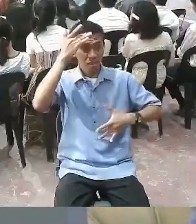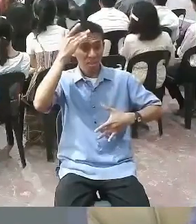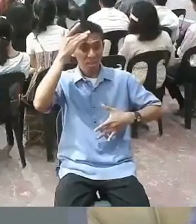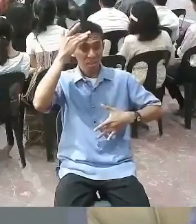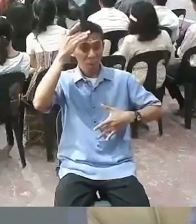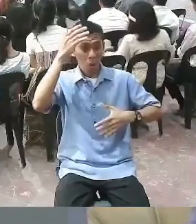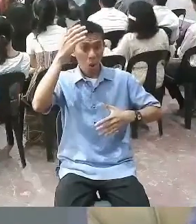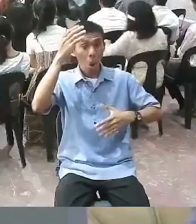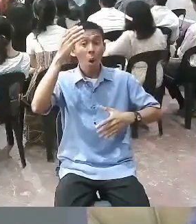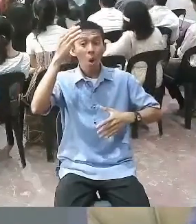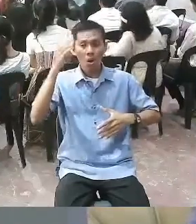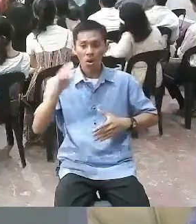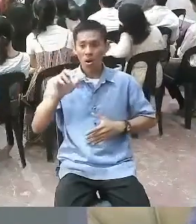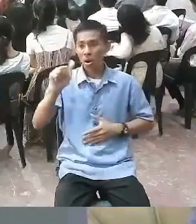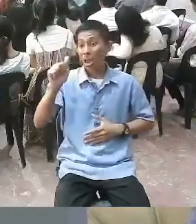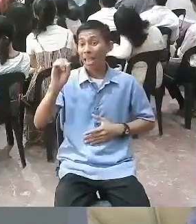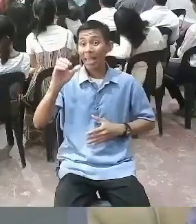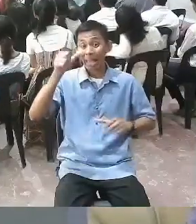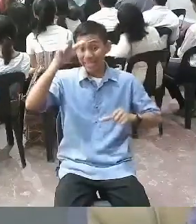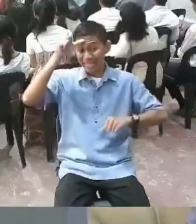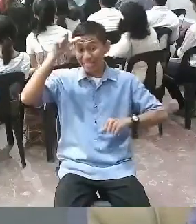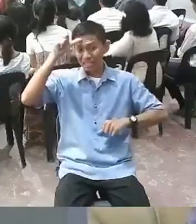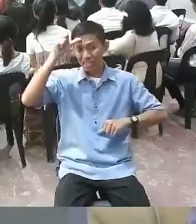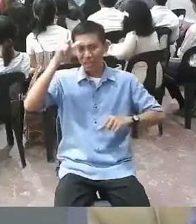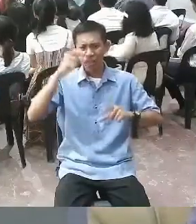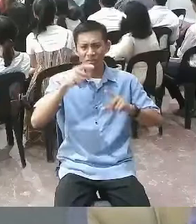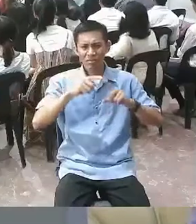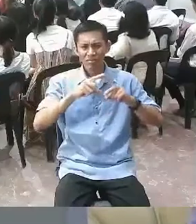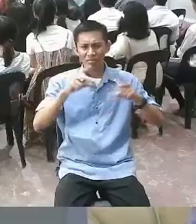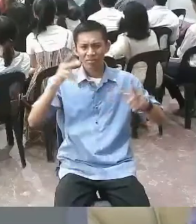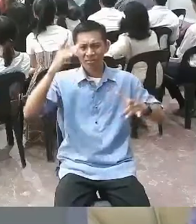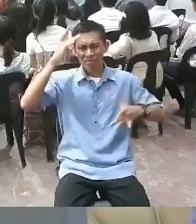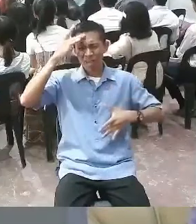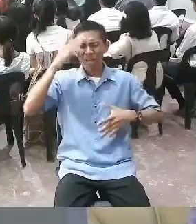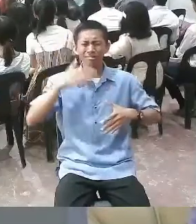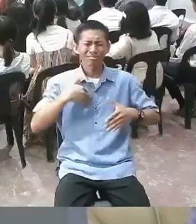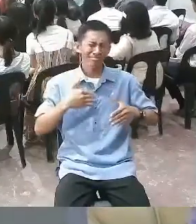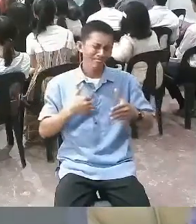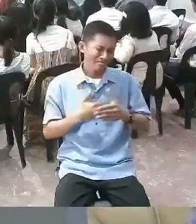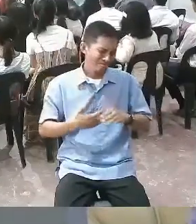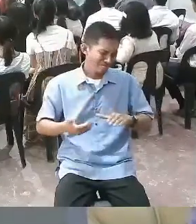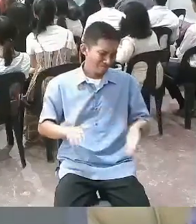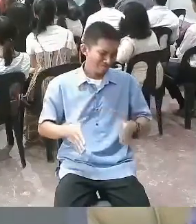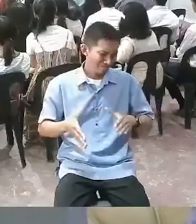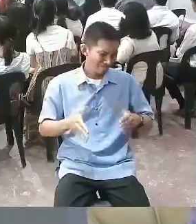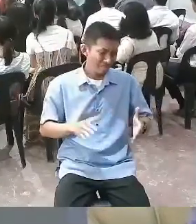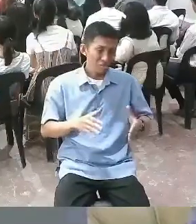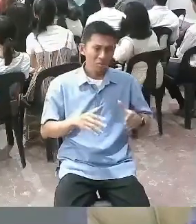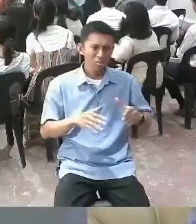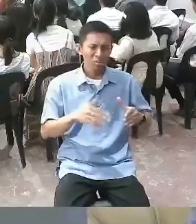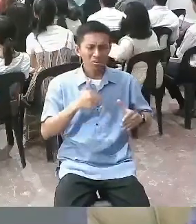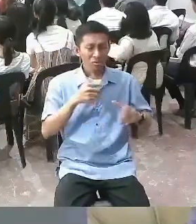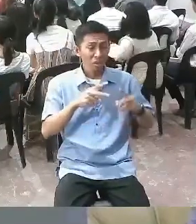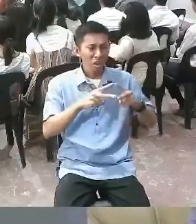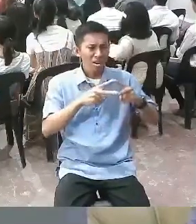I'm not dying because of AIDS. She said, I'm dying from the shame and the